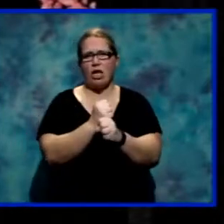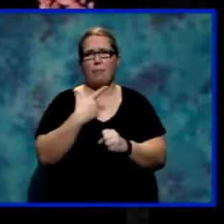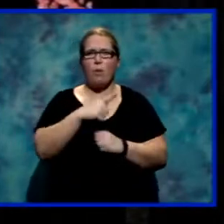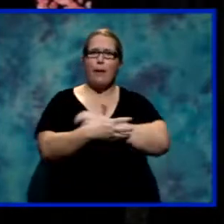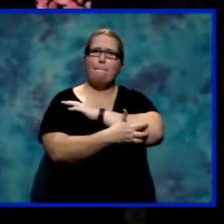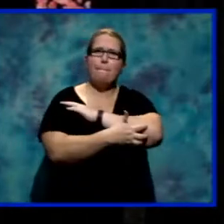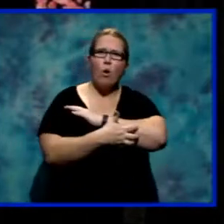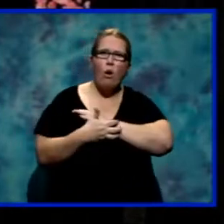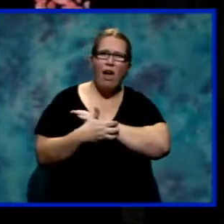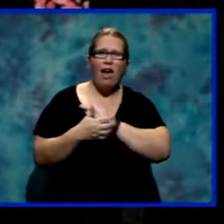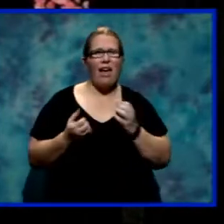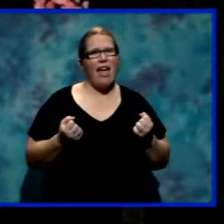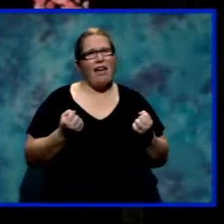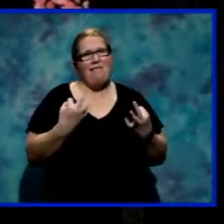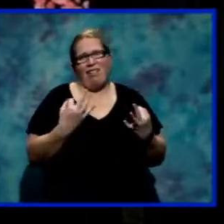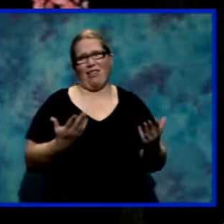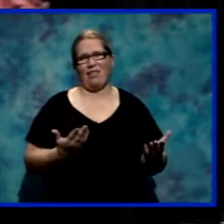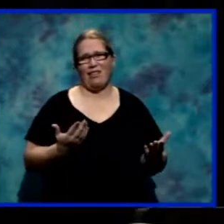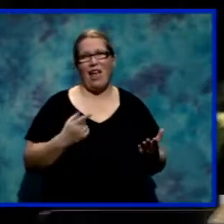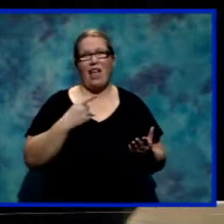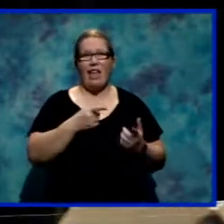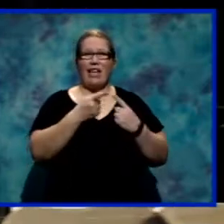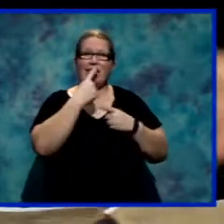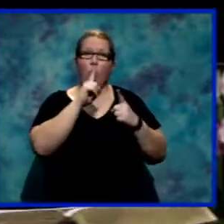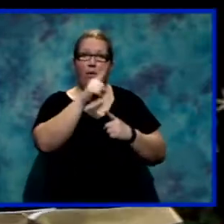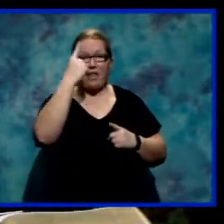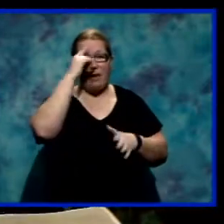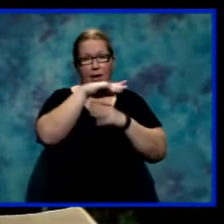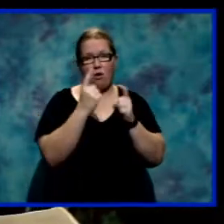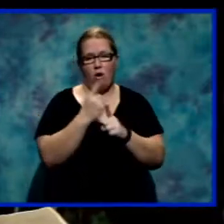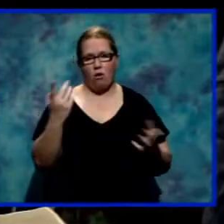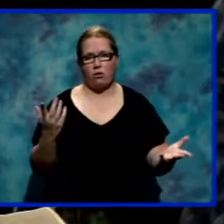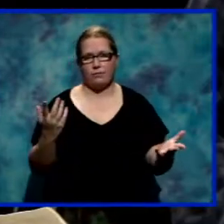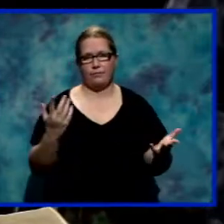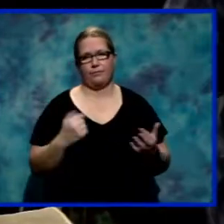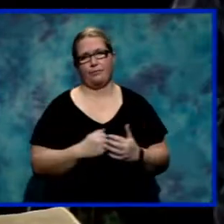poor and they've got nothing better or they've got nothing else. Well, that says a lot about what they think about God.